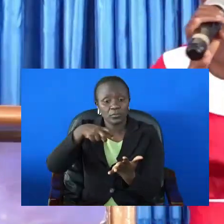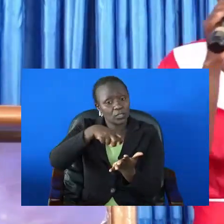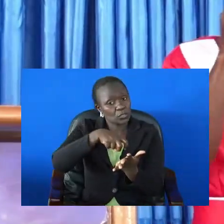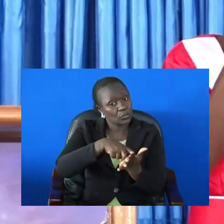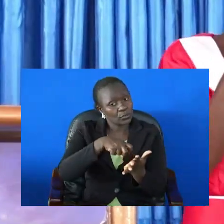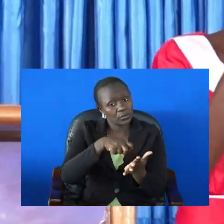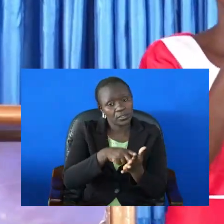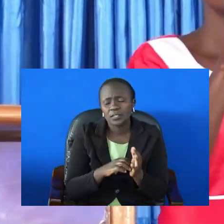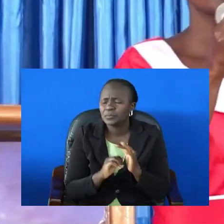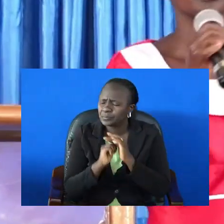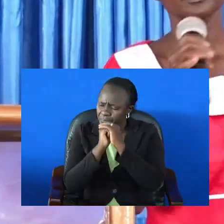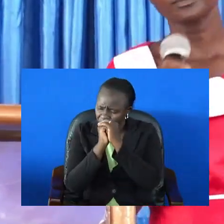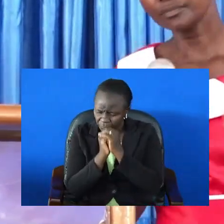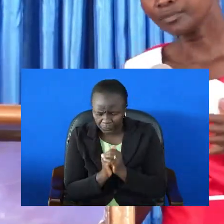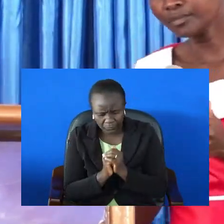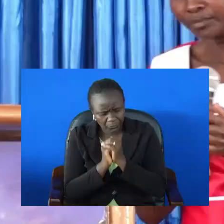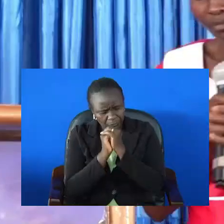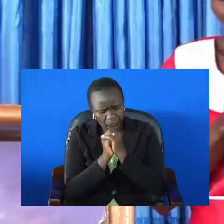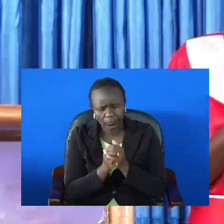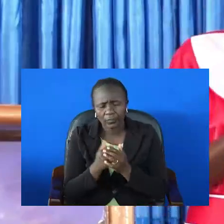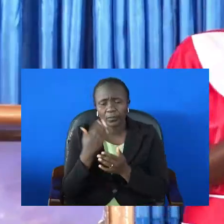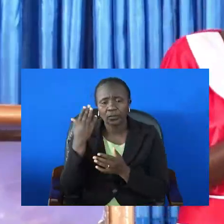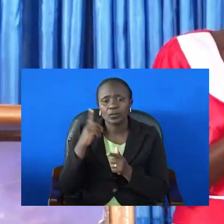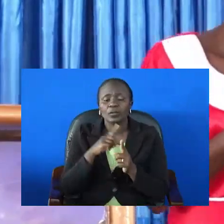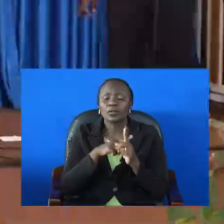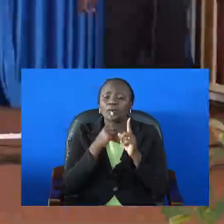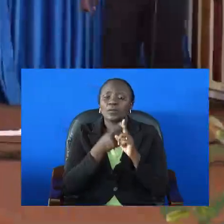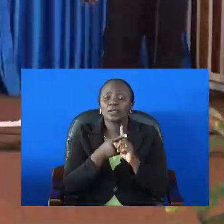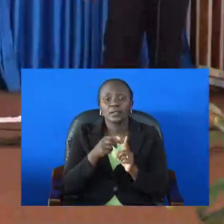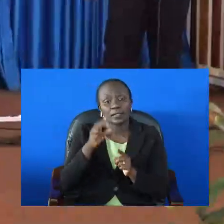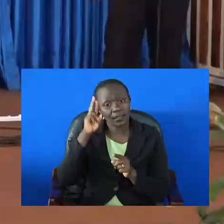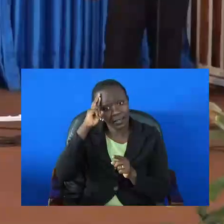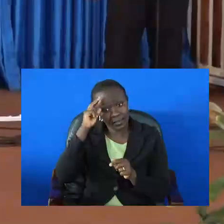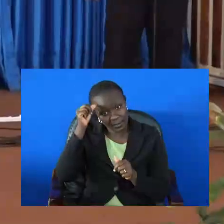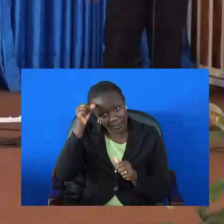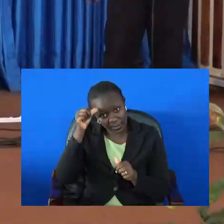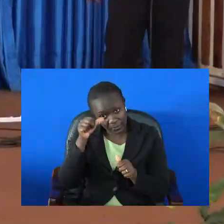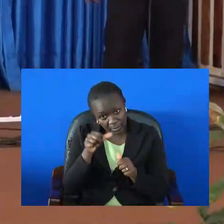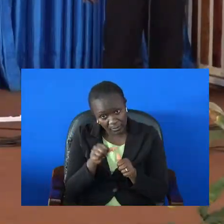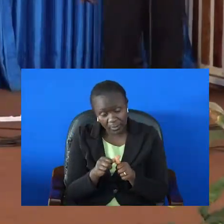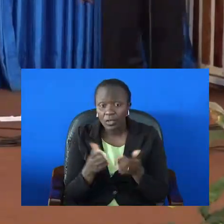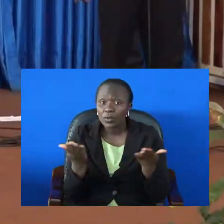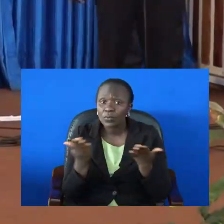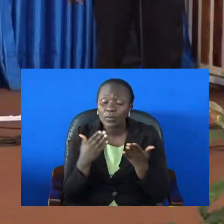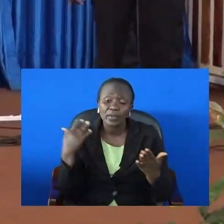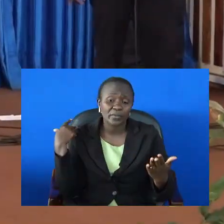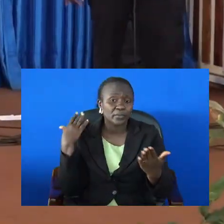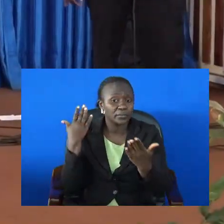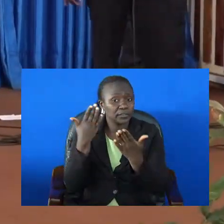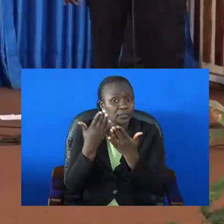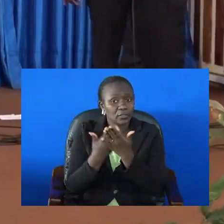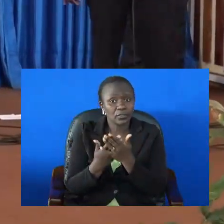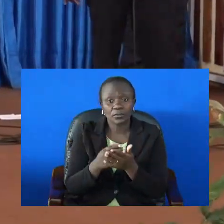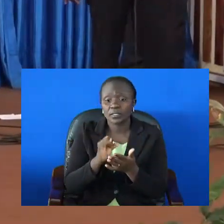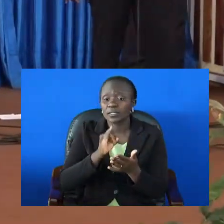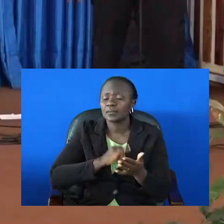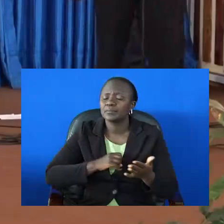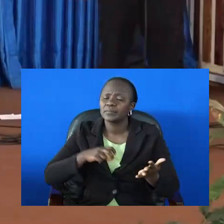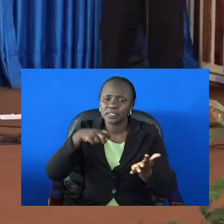wanapiga makoti kukuabudu. Nikikumbuka uliko